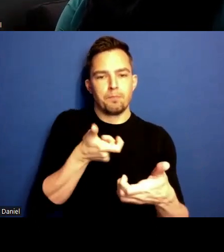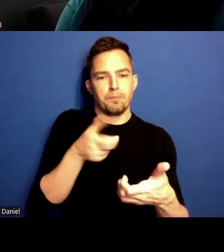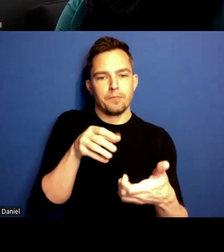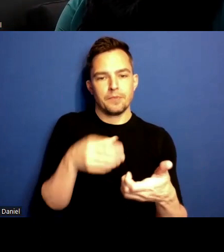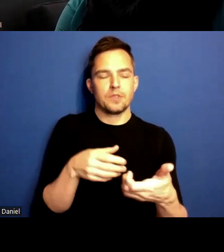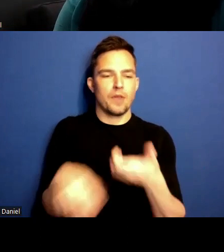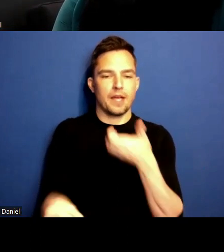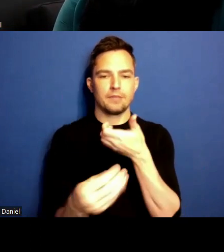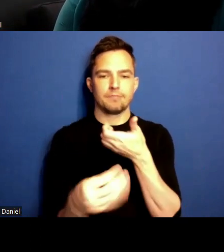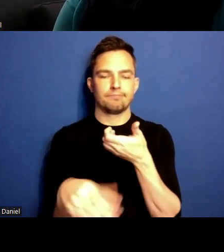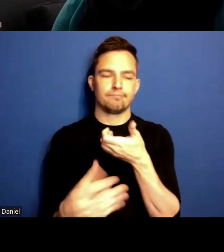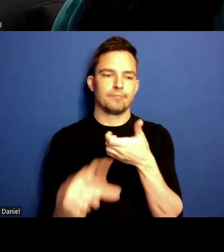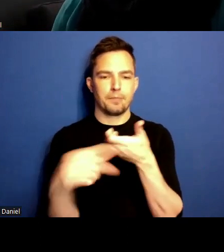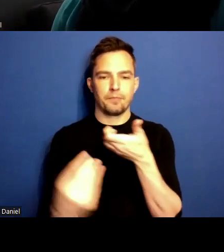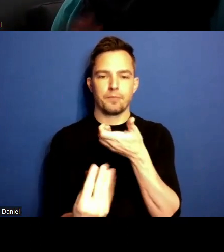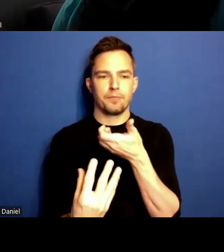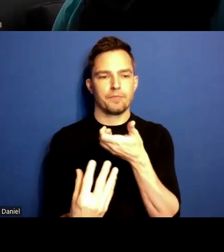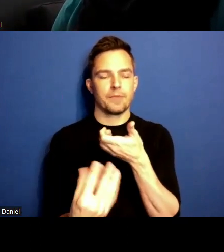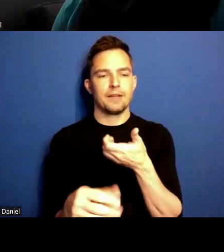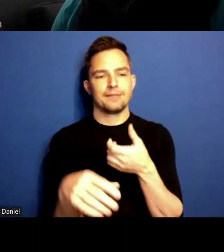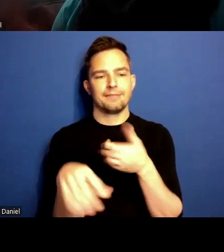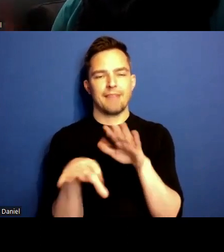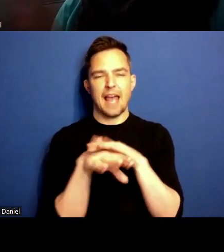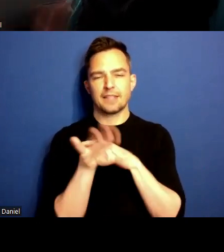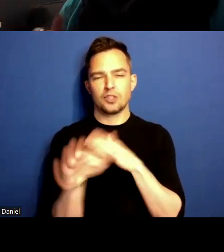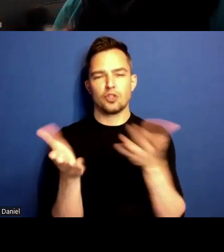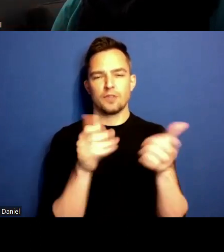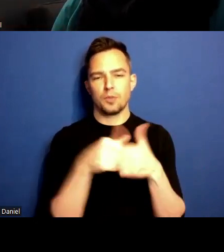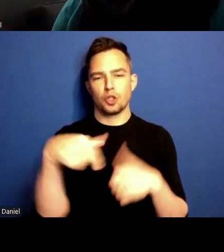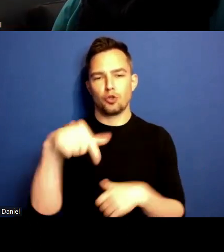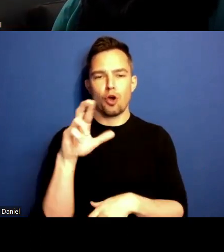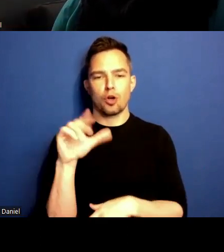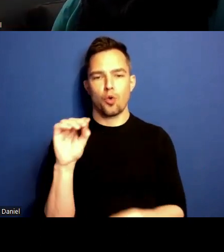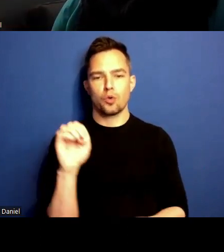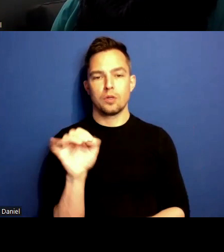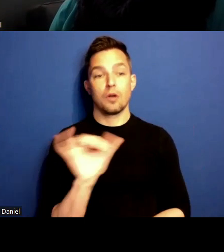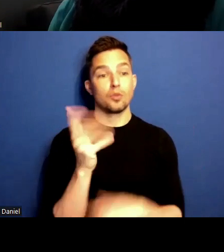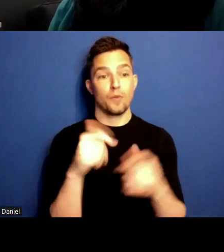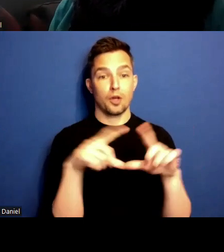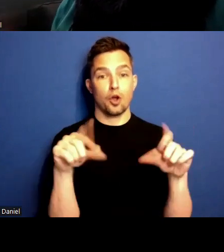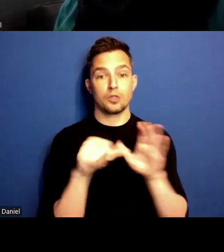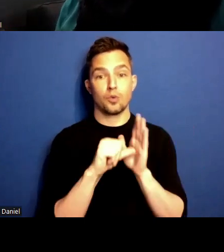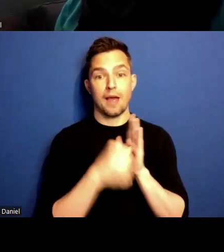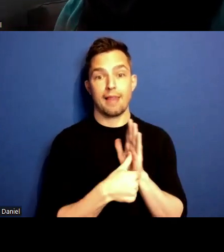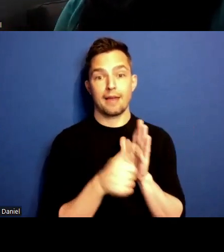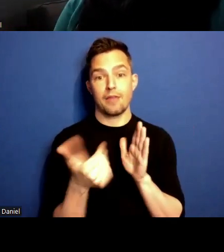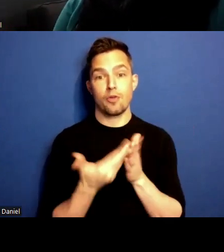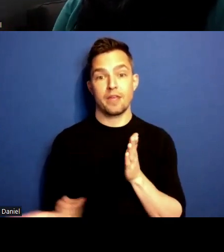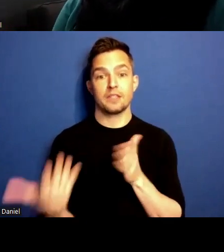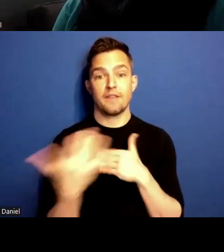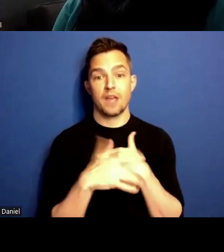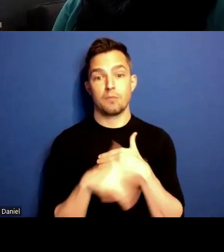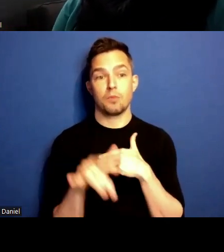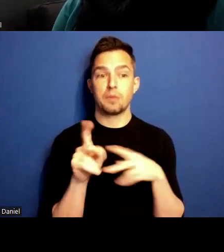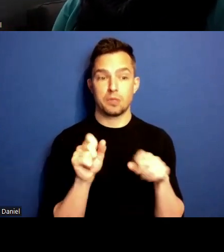access the service. It also, we wanted the card to also highlight the fact that there are other things that people